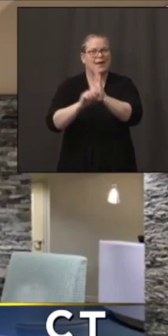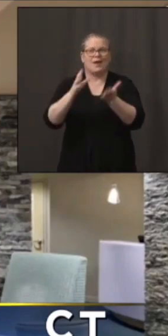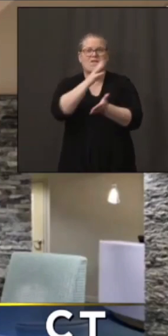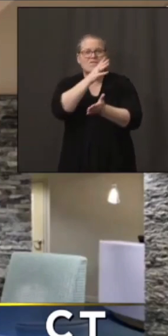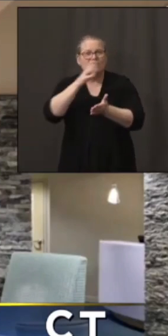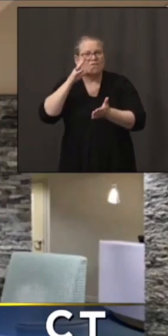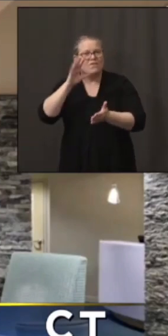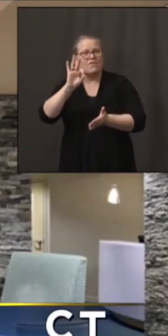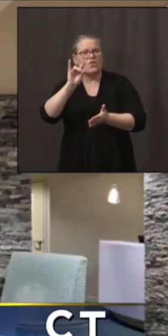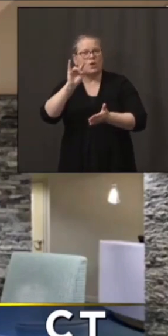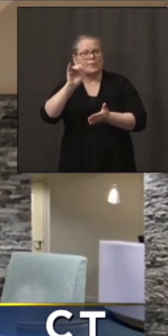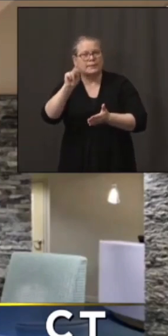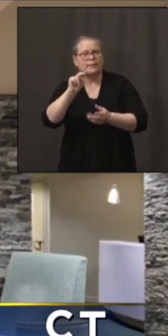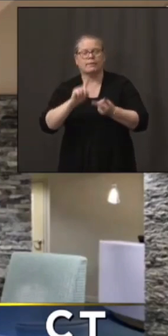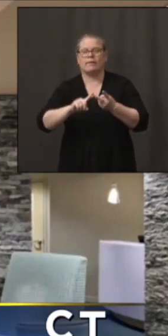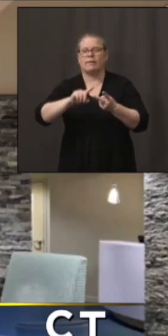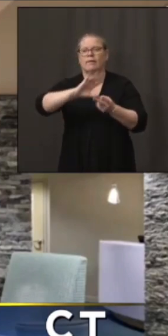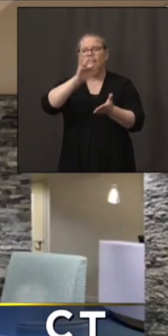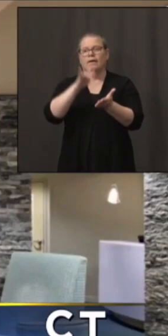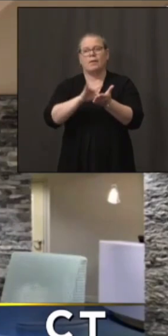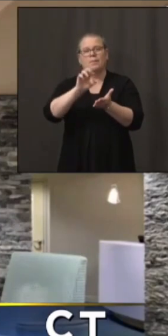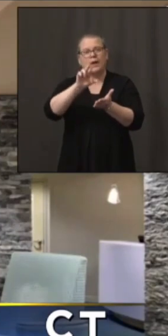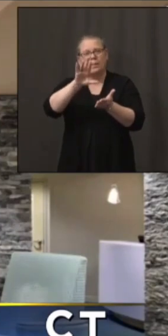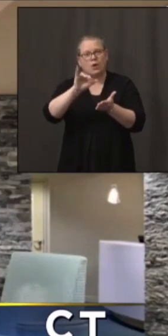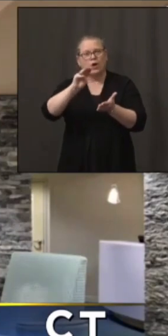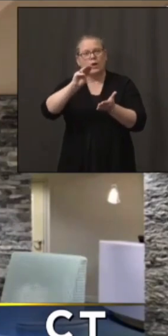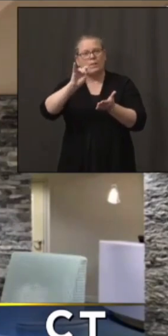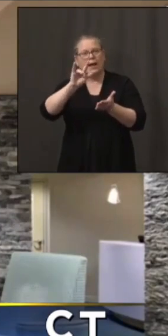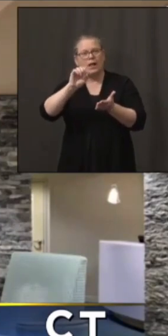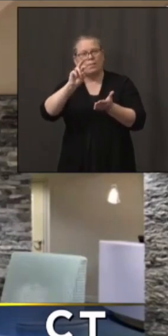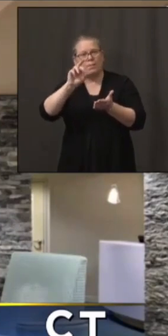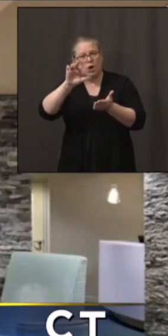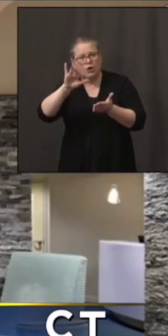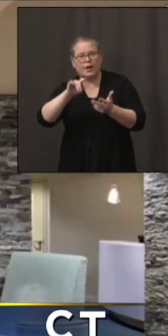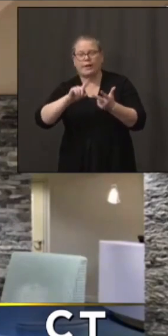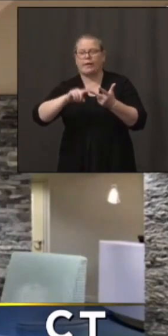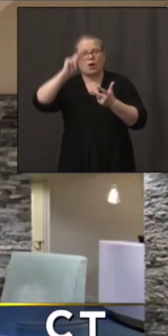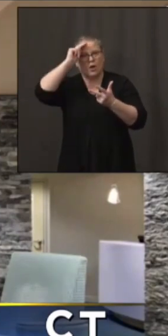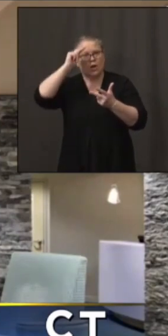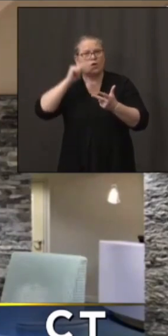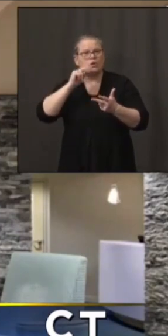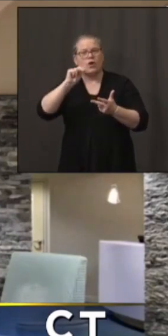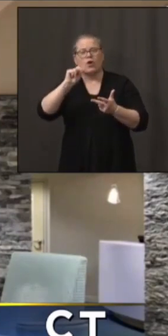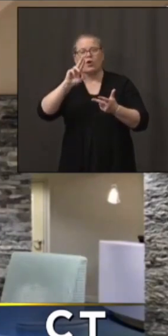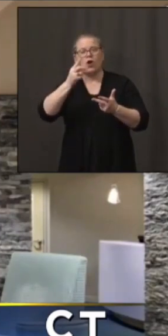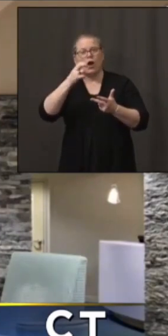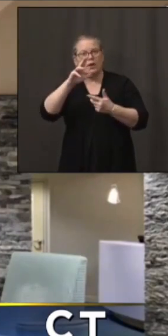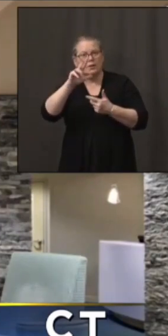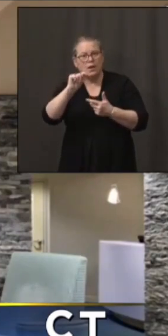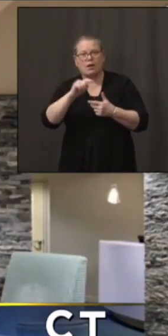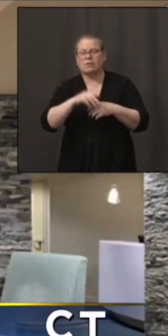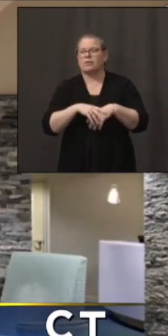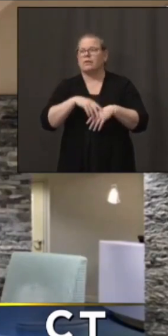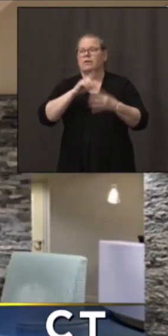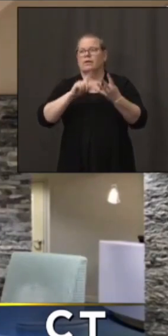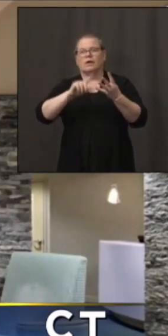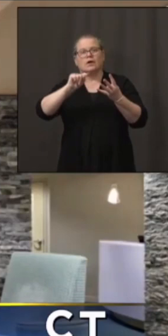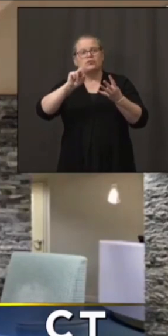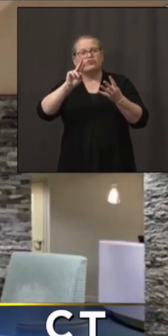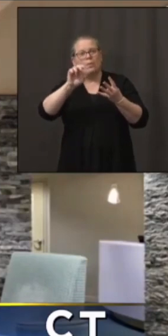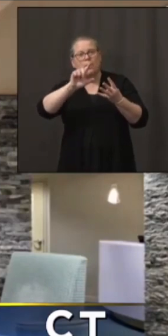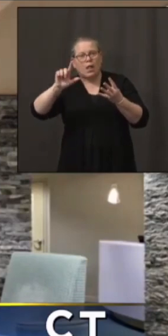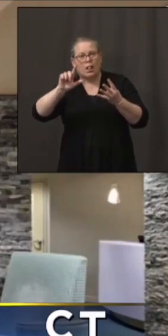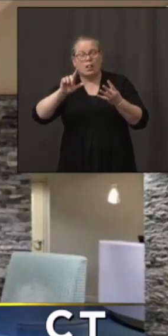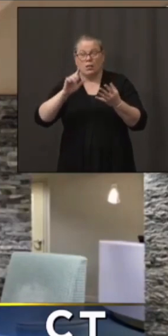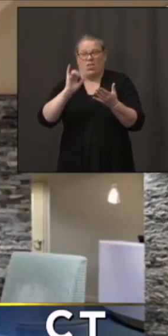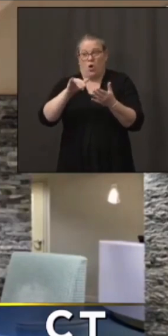Farmington, in Middlebury, in Naugatuck, in Trumbull. We're using those testing facilities 1 or 2 days a